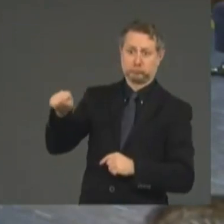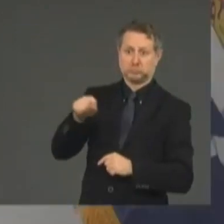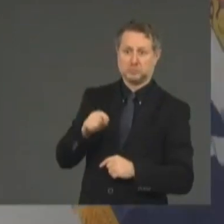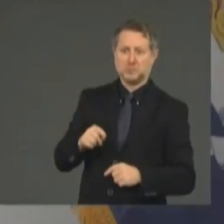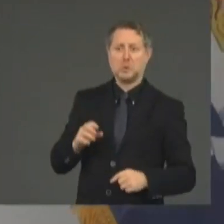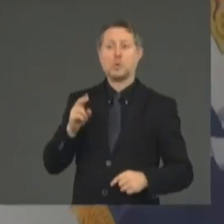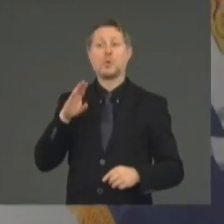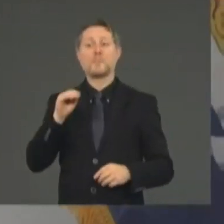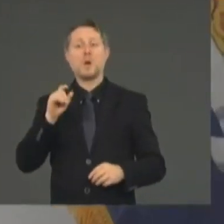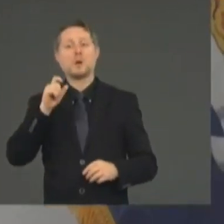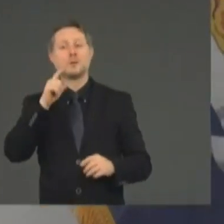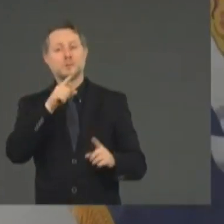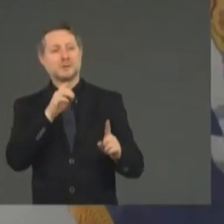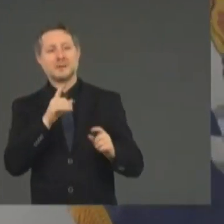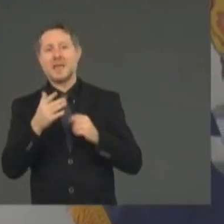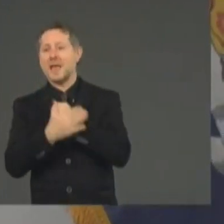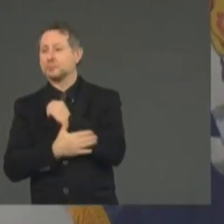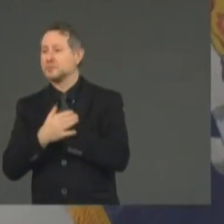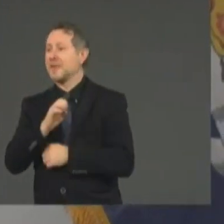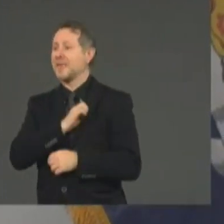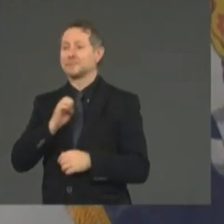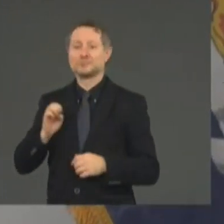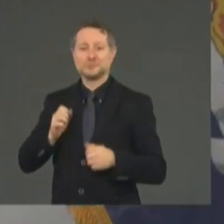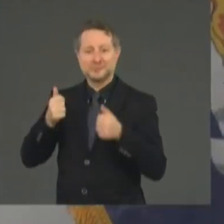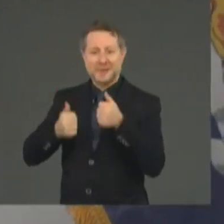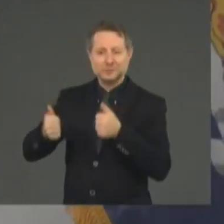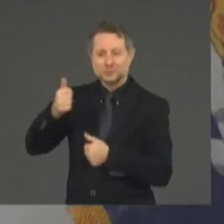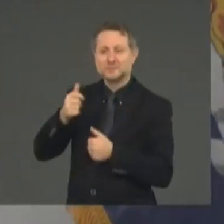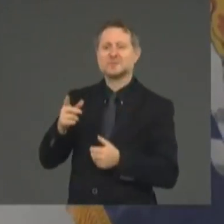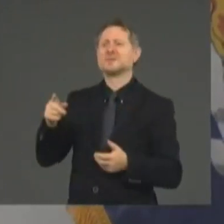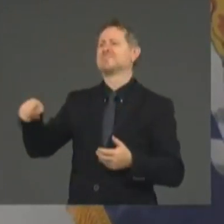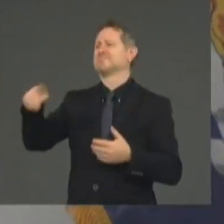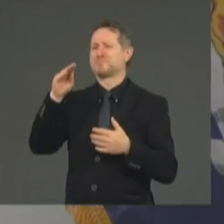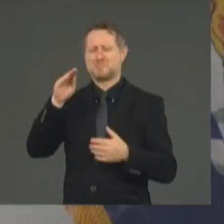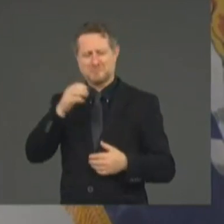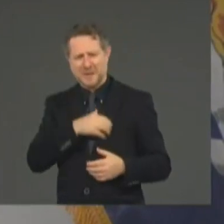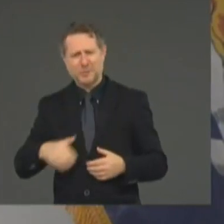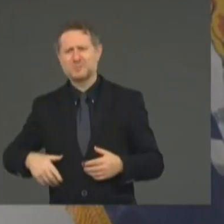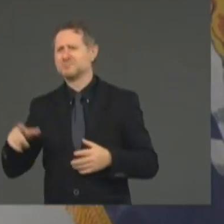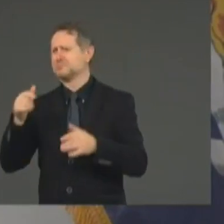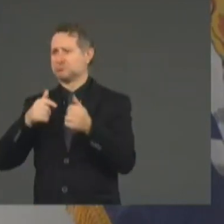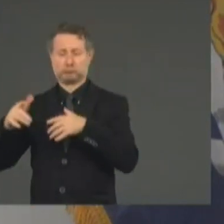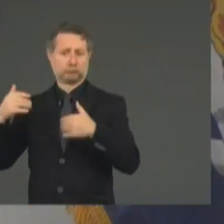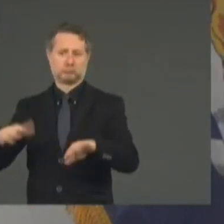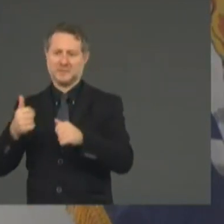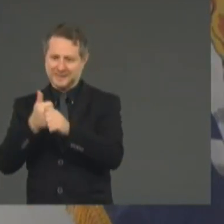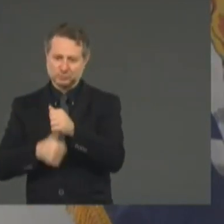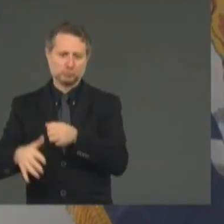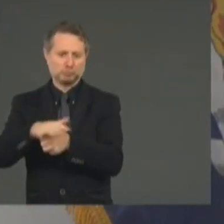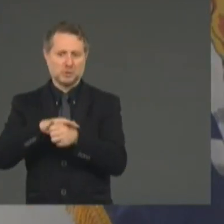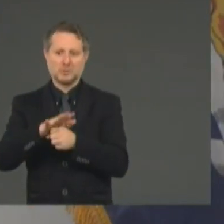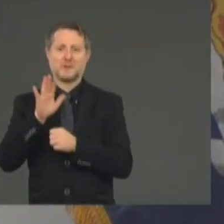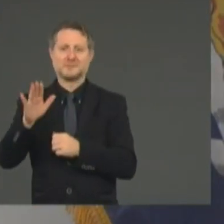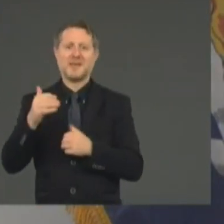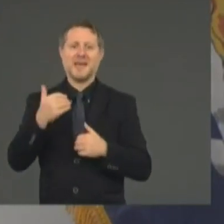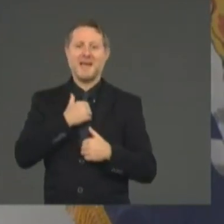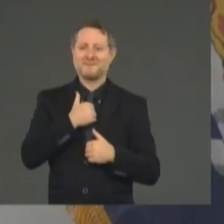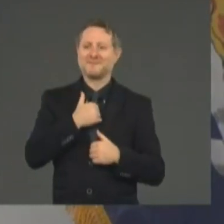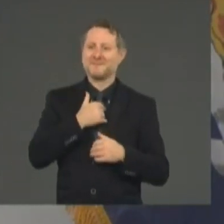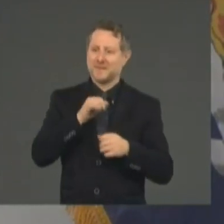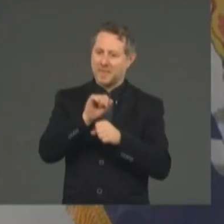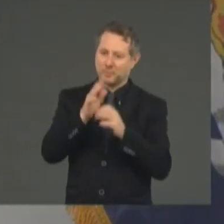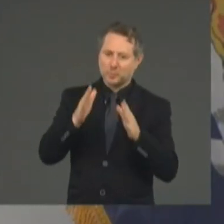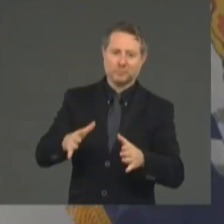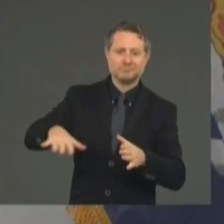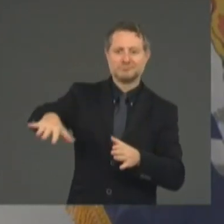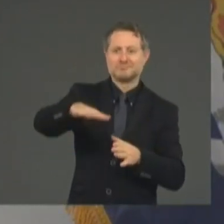city, you came up with contact tracers, scrambled. Every region has a number of employees who